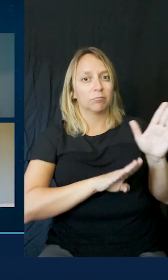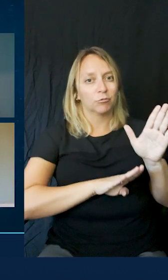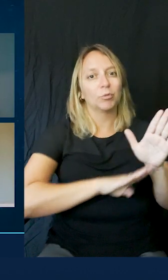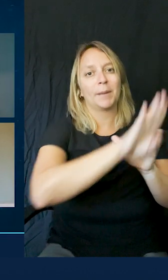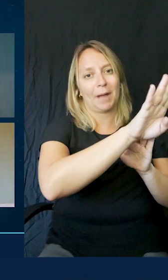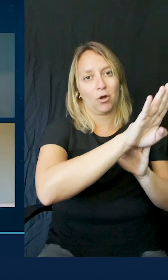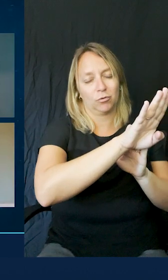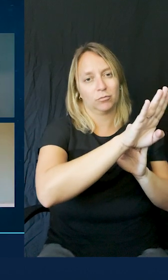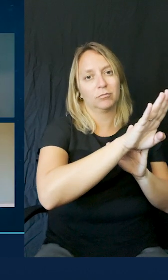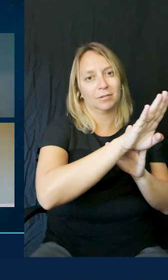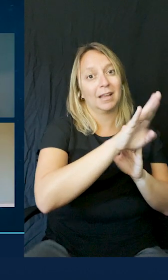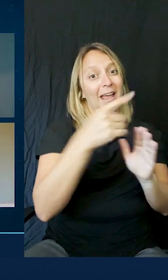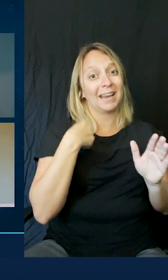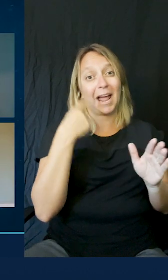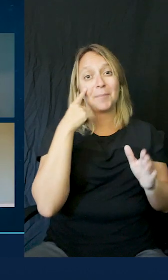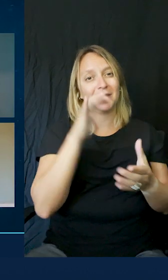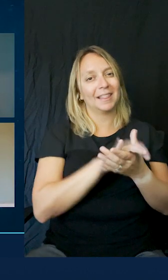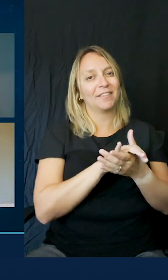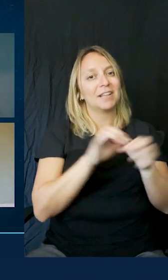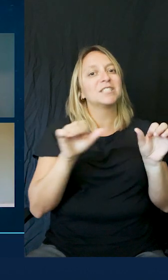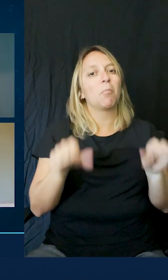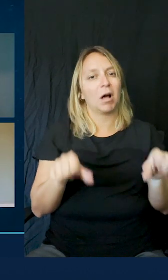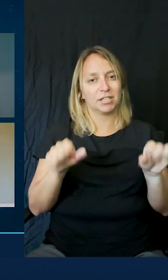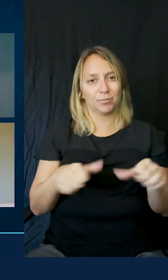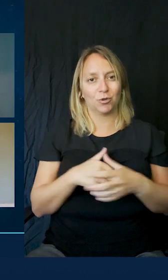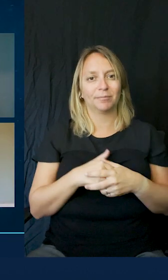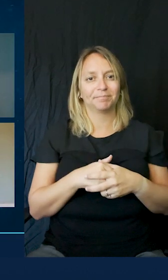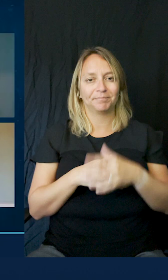population gives me every reason to believe that that's possible.